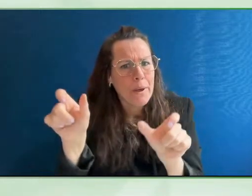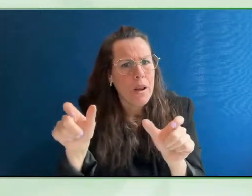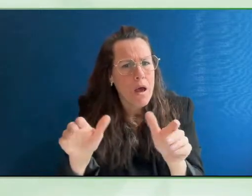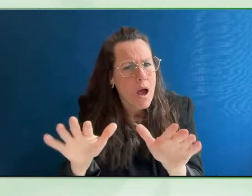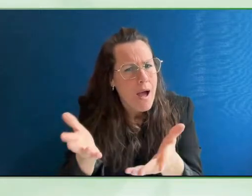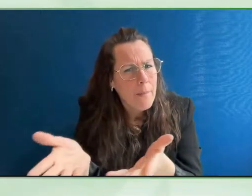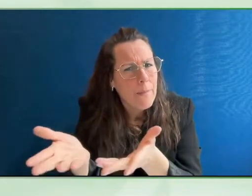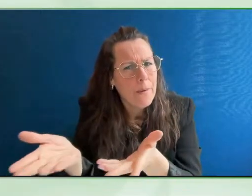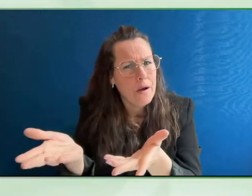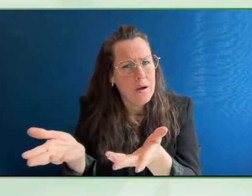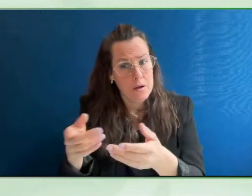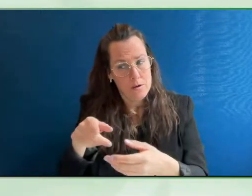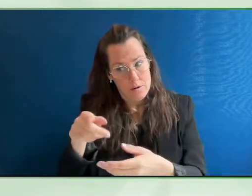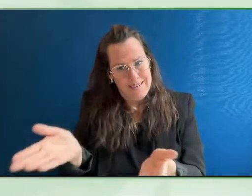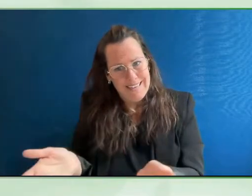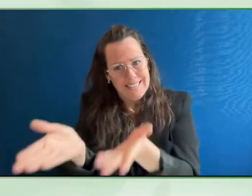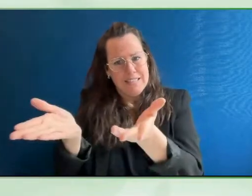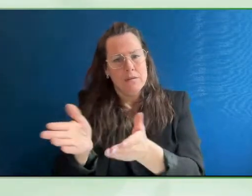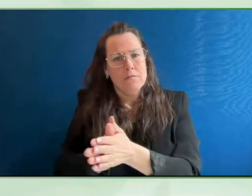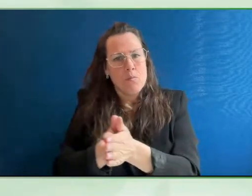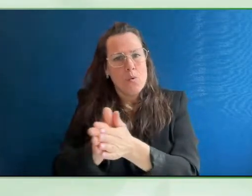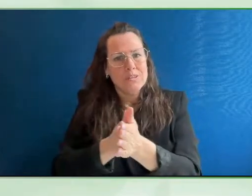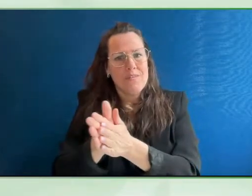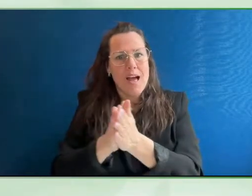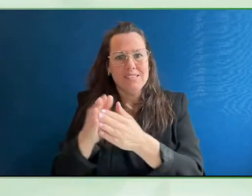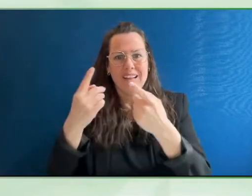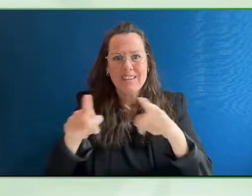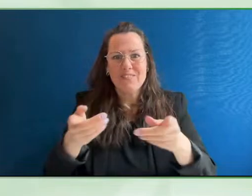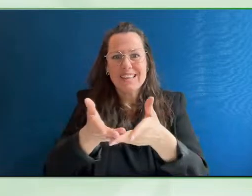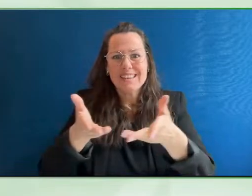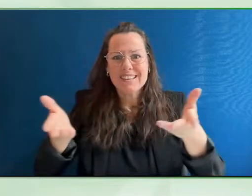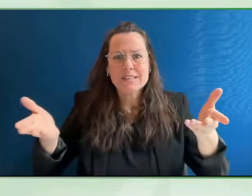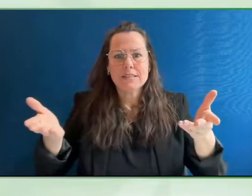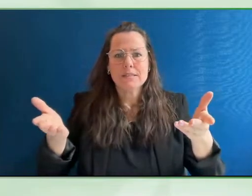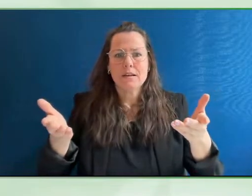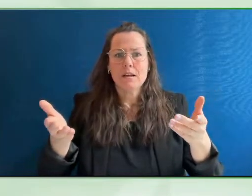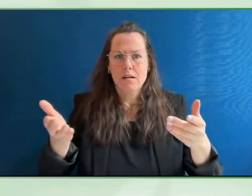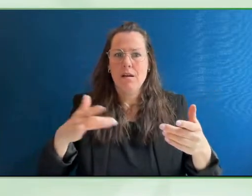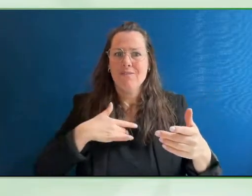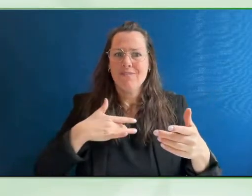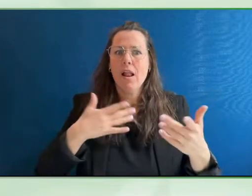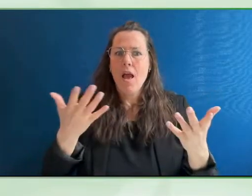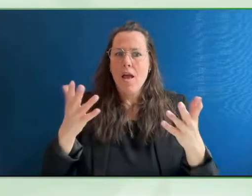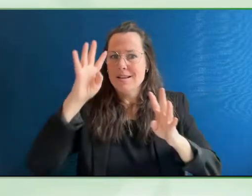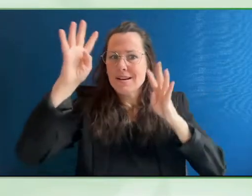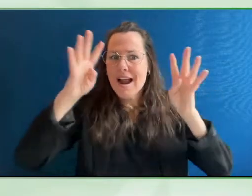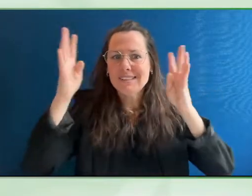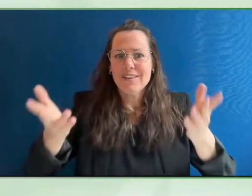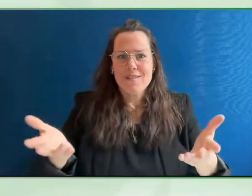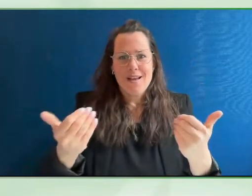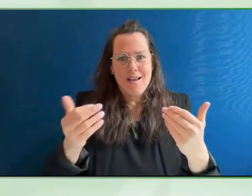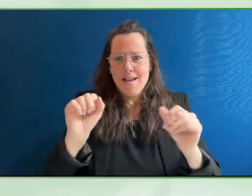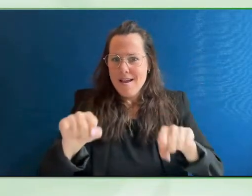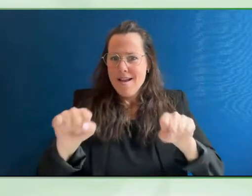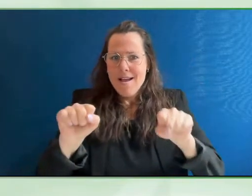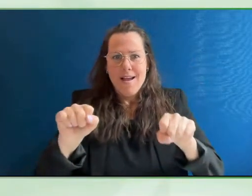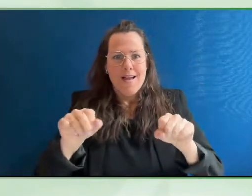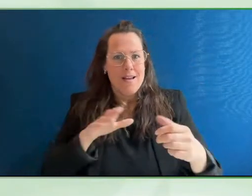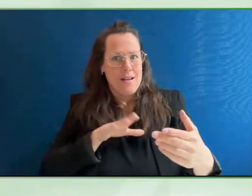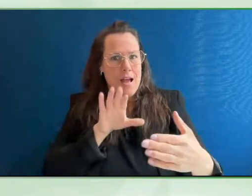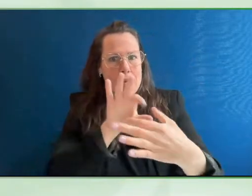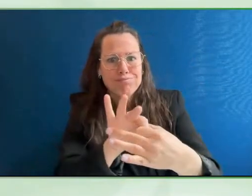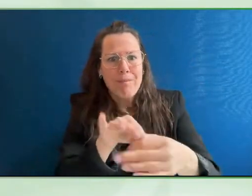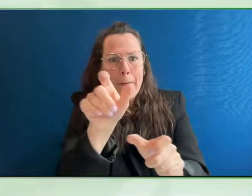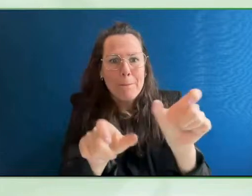of your connection to people. Some people are motivated by intellectual things. Other people are motivated by the heart.